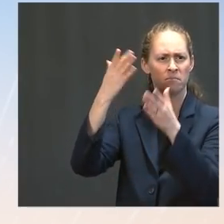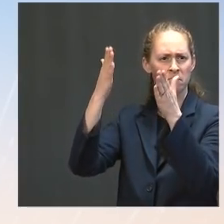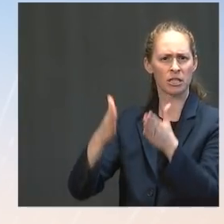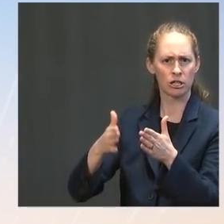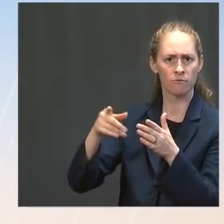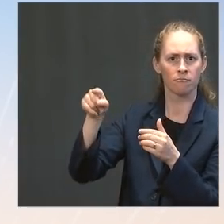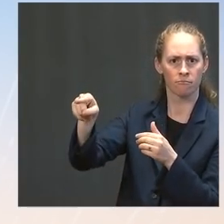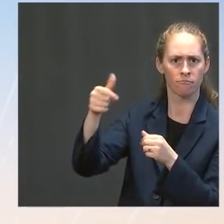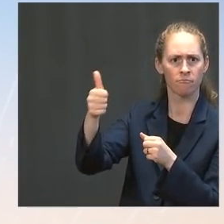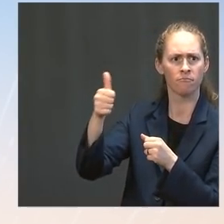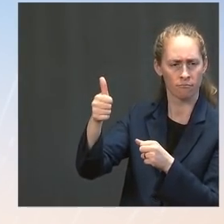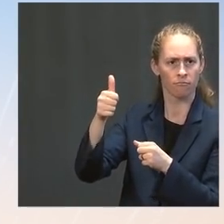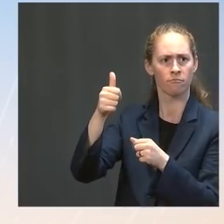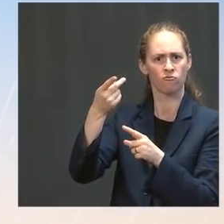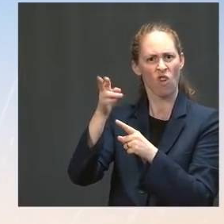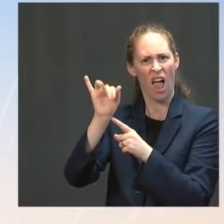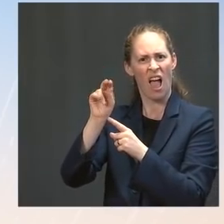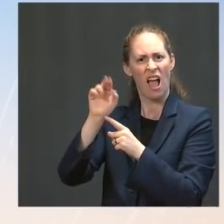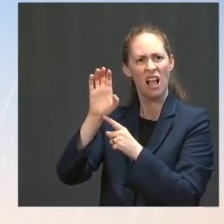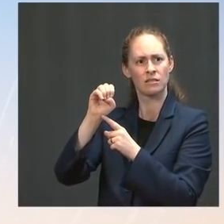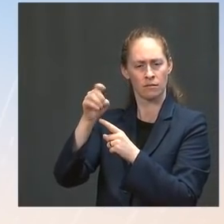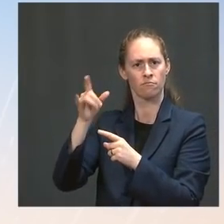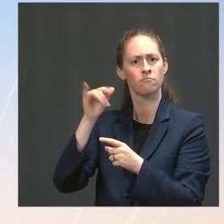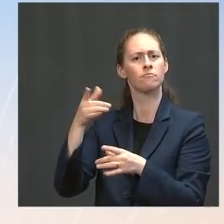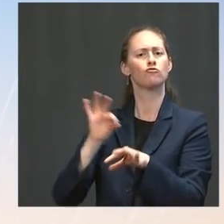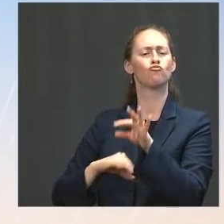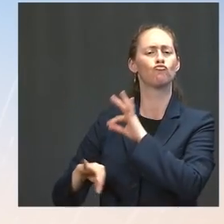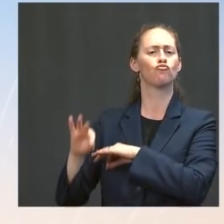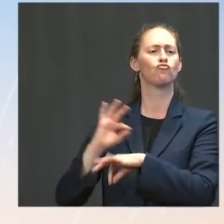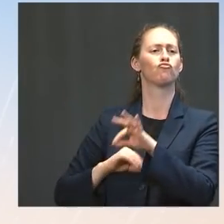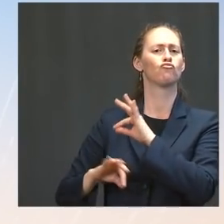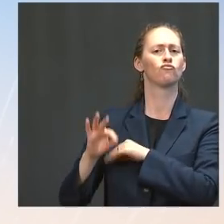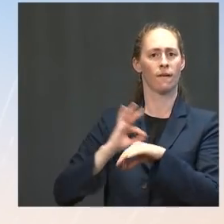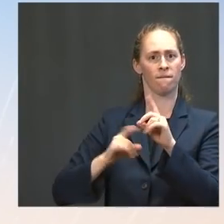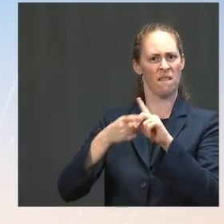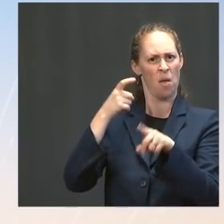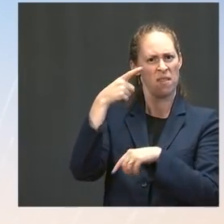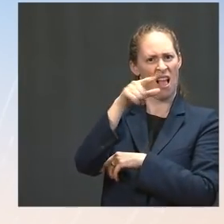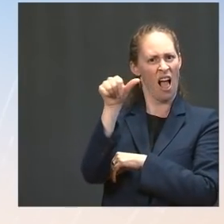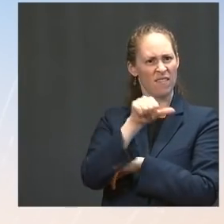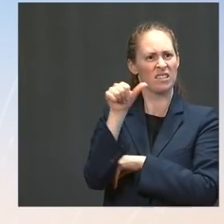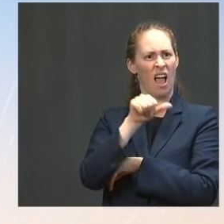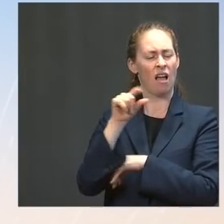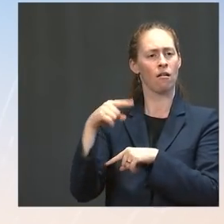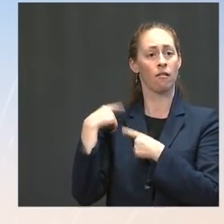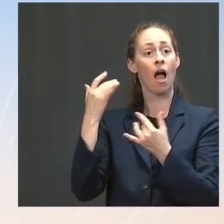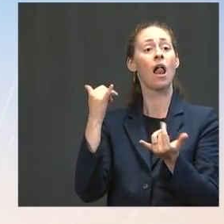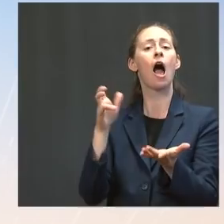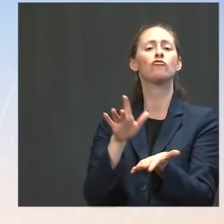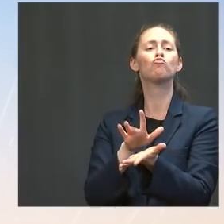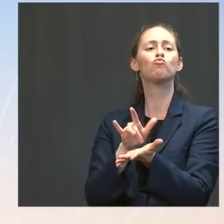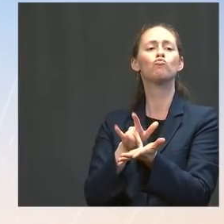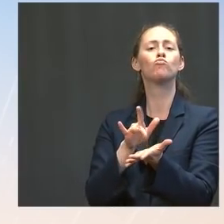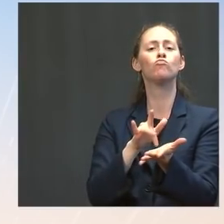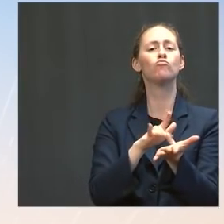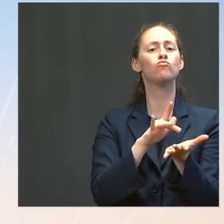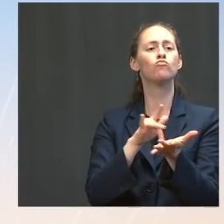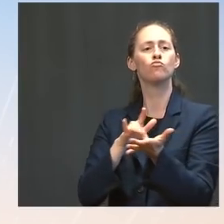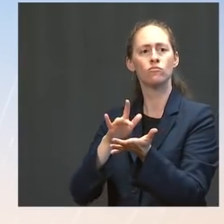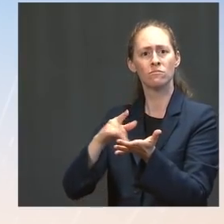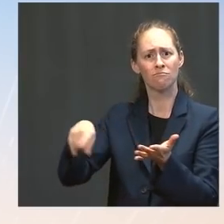name disclosed like that, or any reaction to the announcement? I had not seen that report of NBC's planned